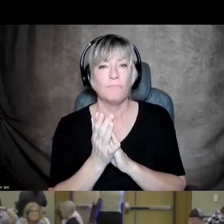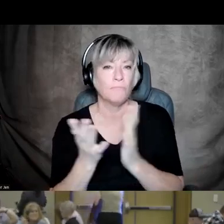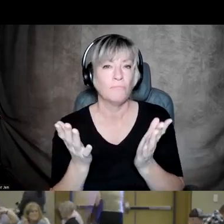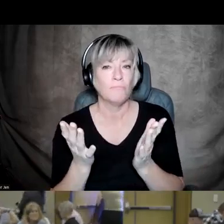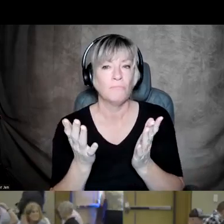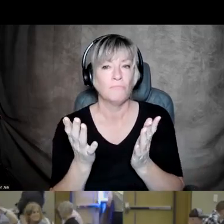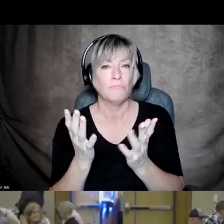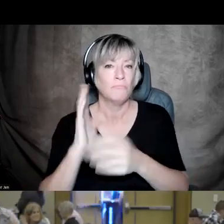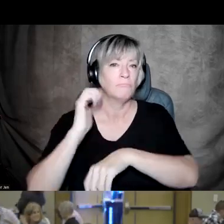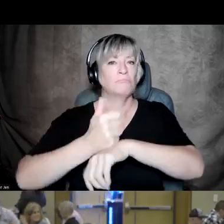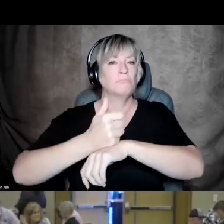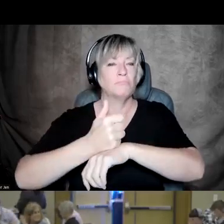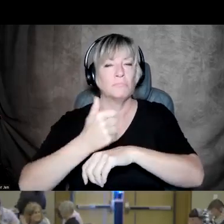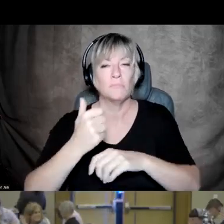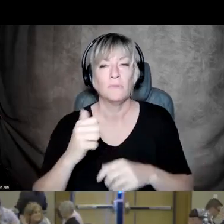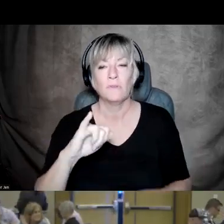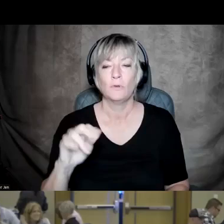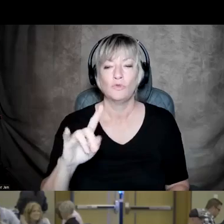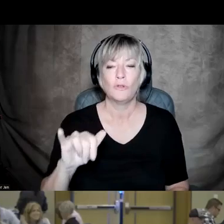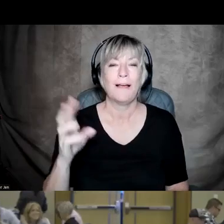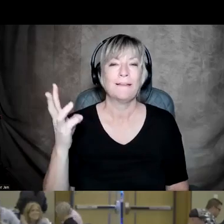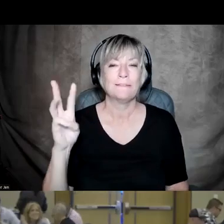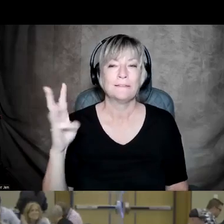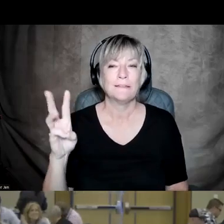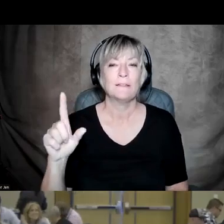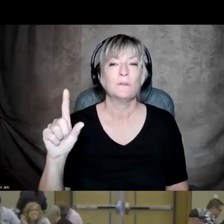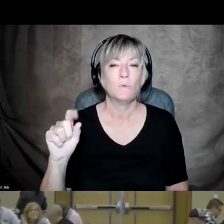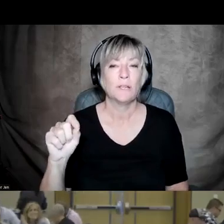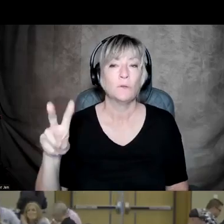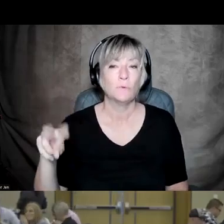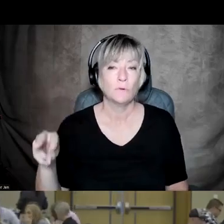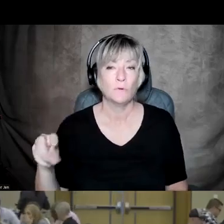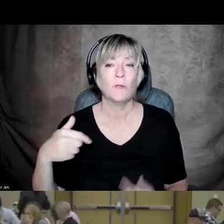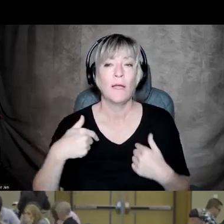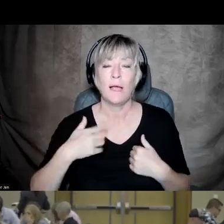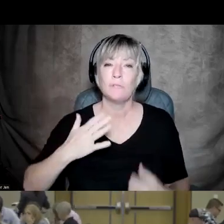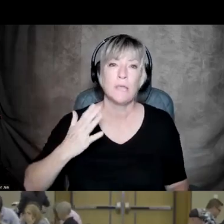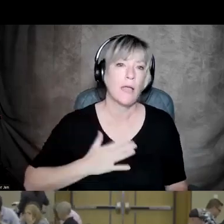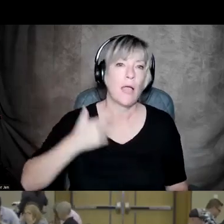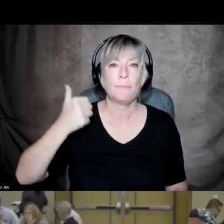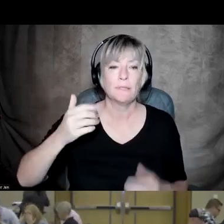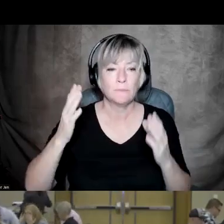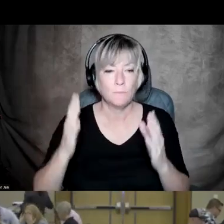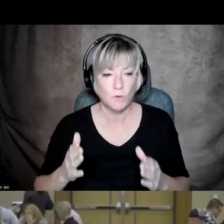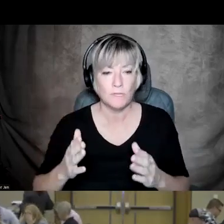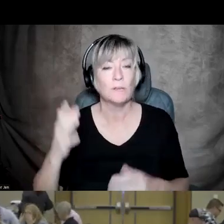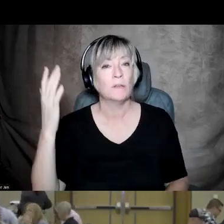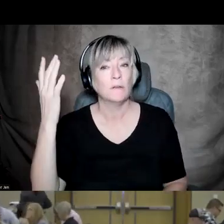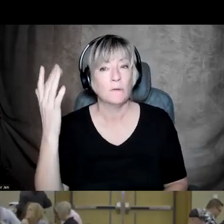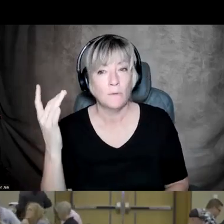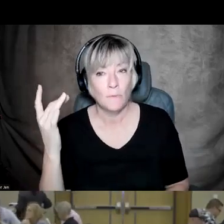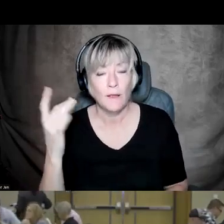came into effect. July 16, 2022, I was the happiest person. And why was I